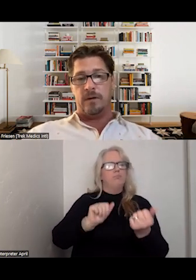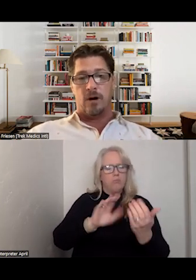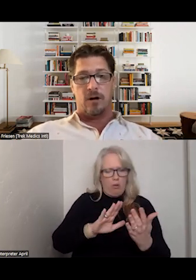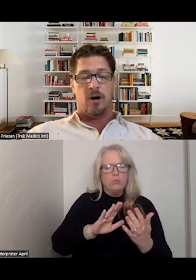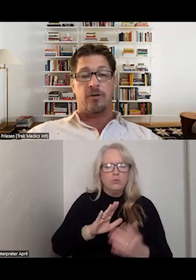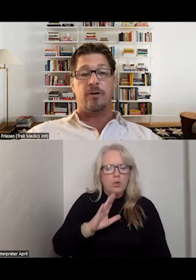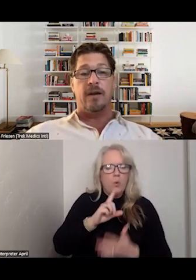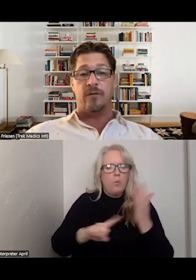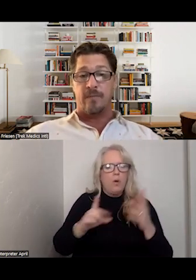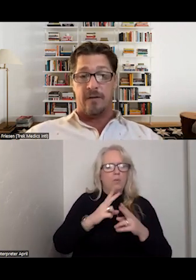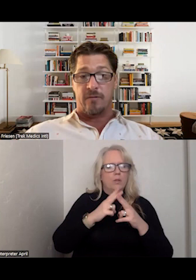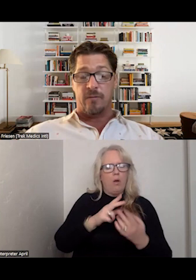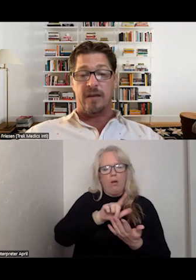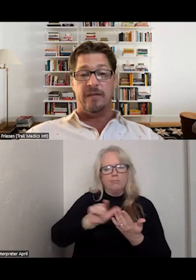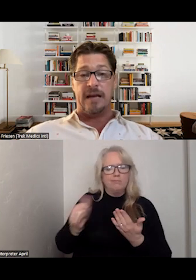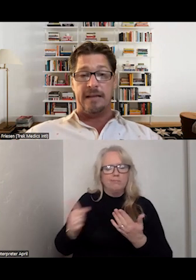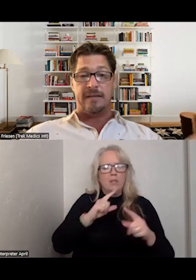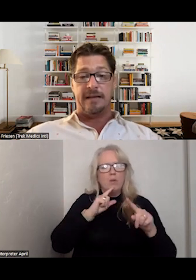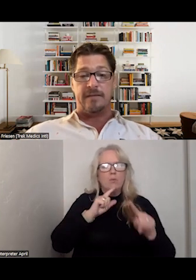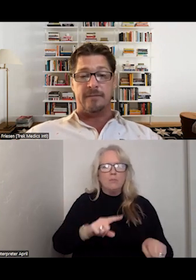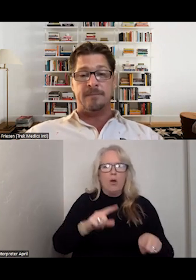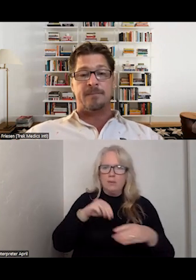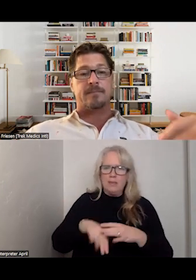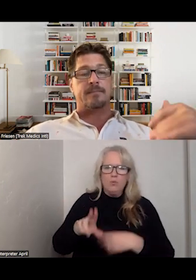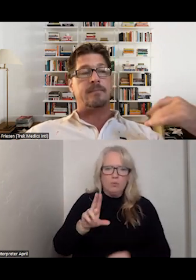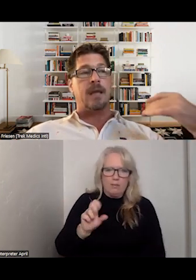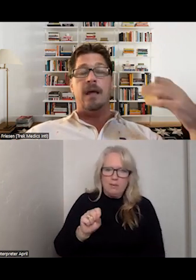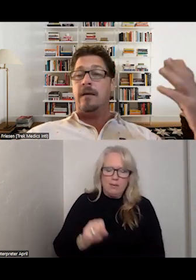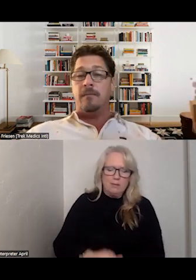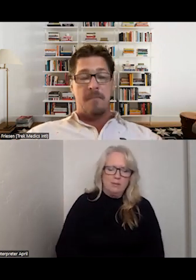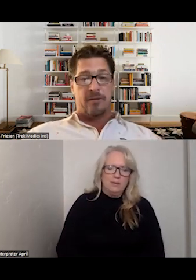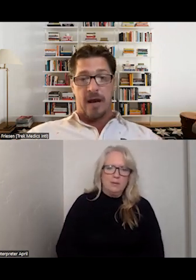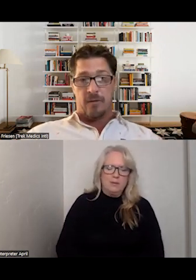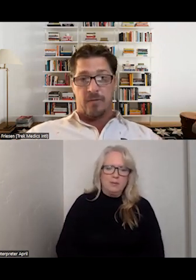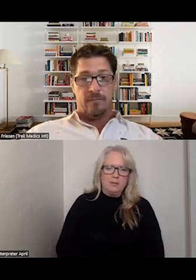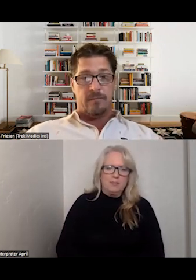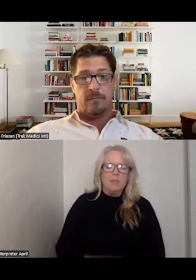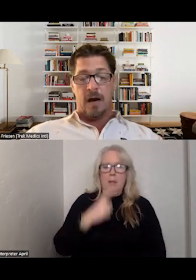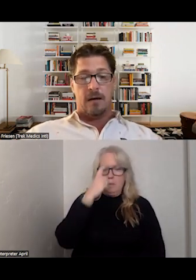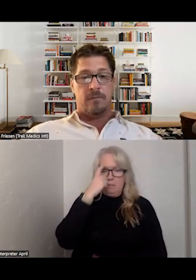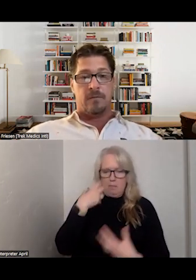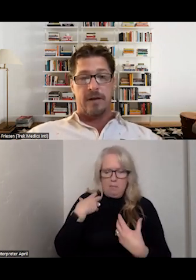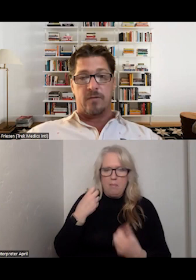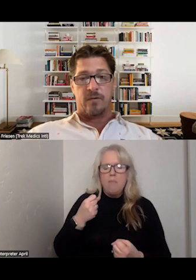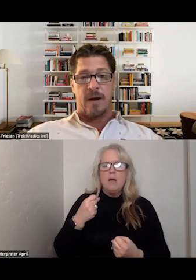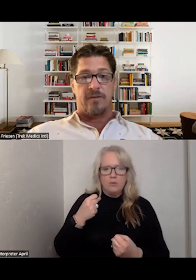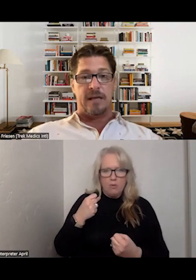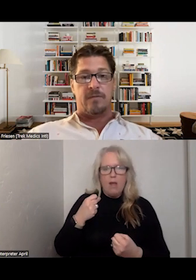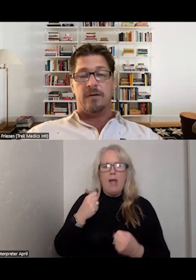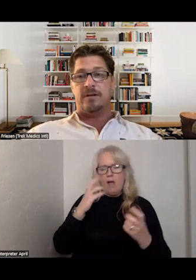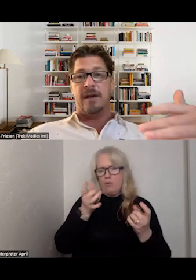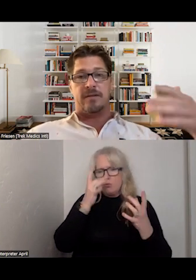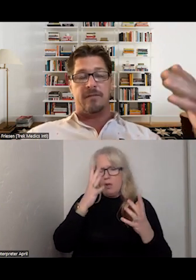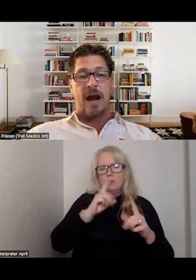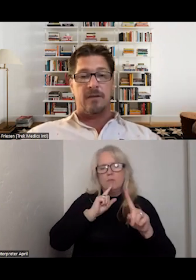what we would call alternative response groups in the United States. Mental health crisis response